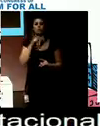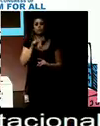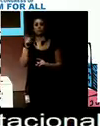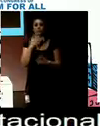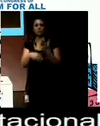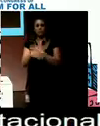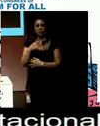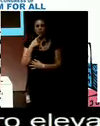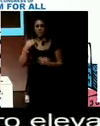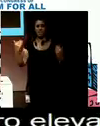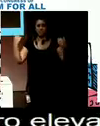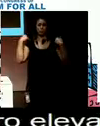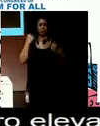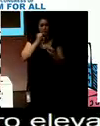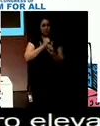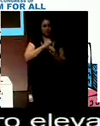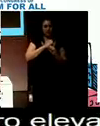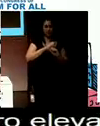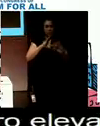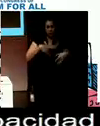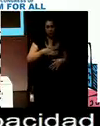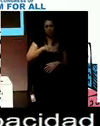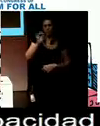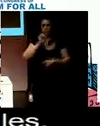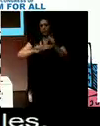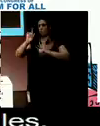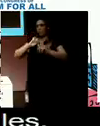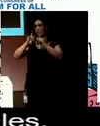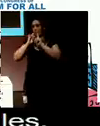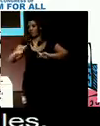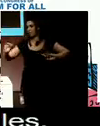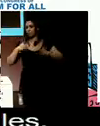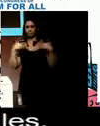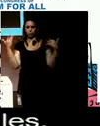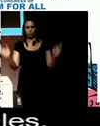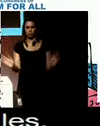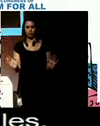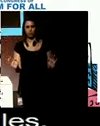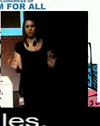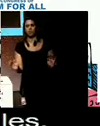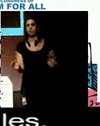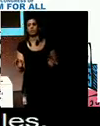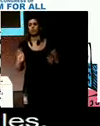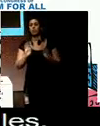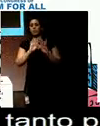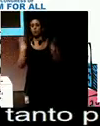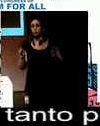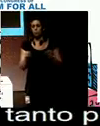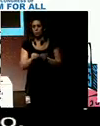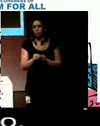there is a high number of people with disabilities